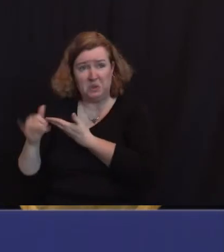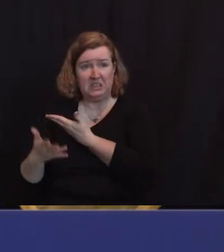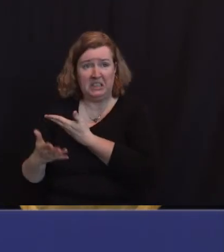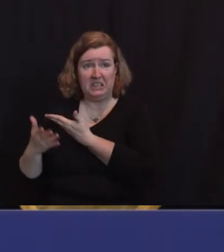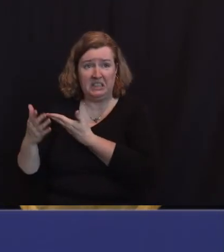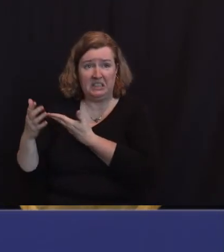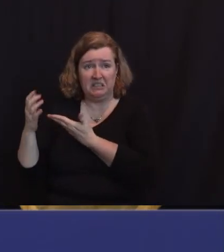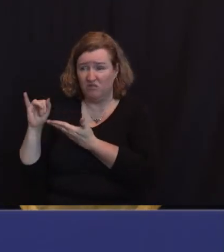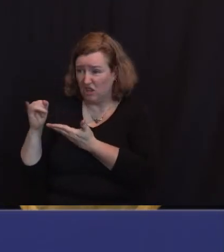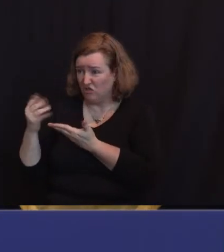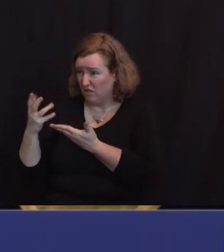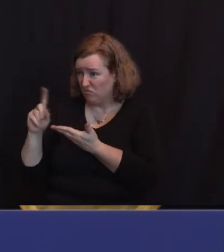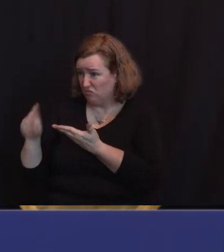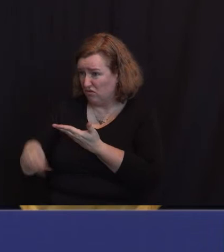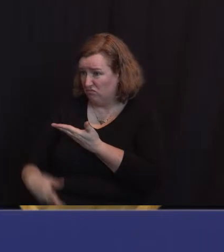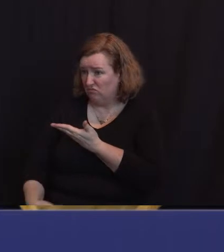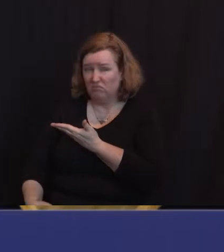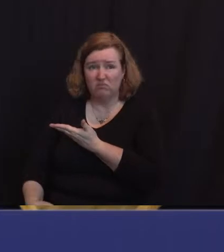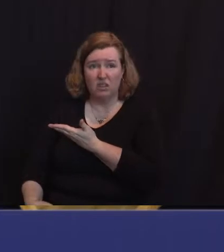mind.